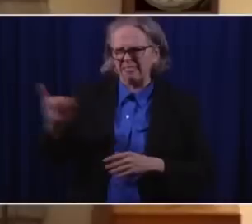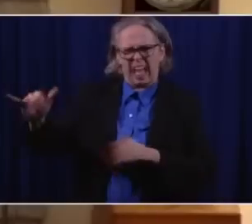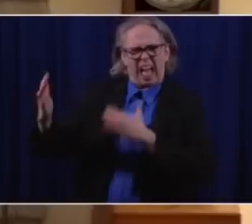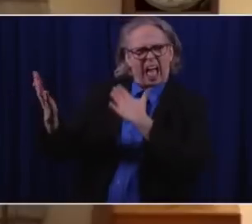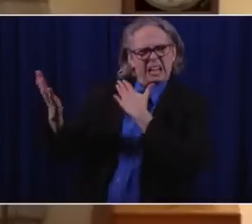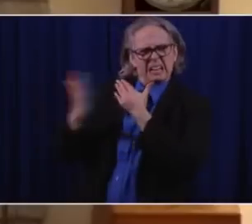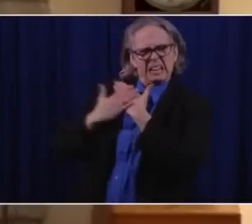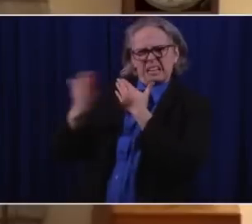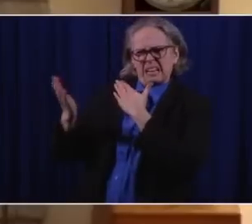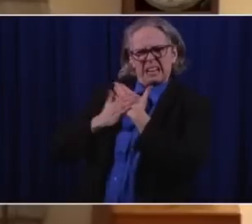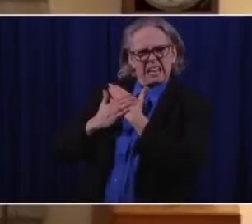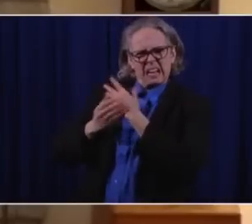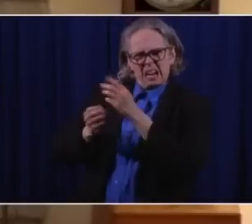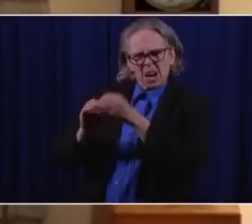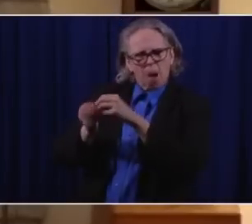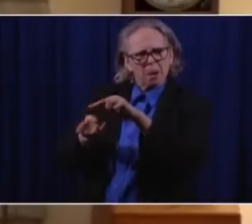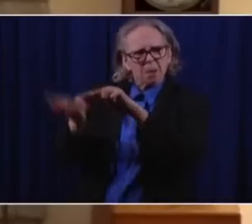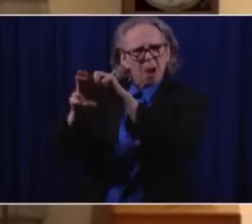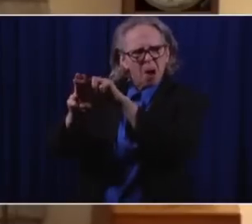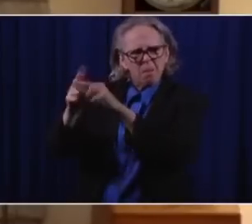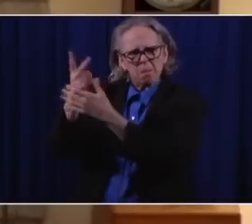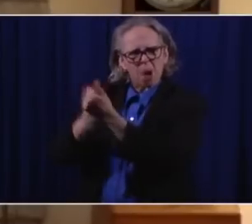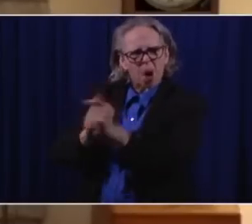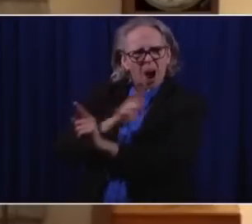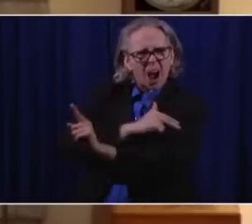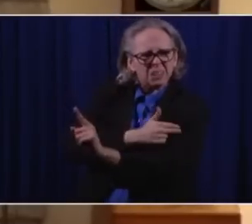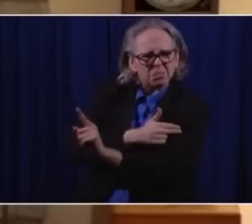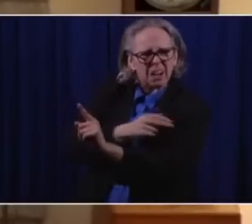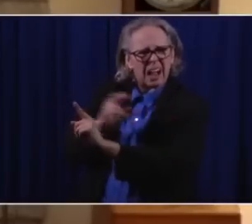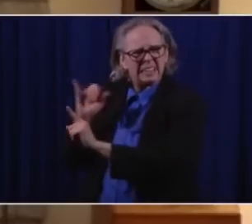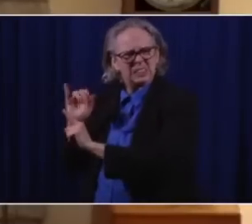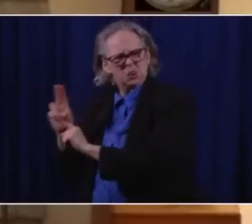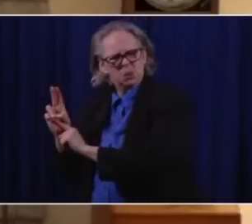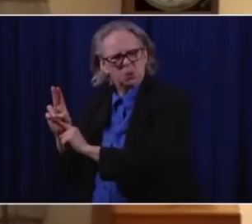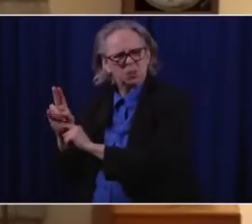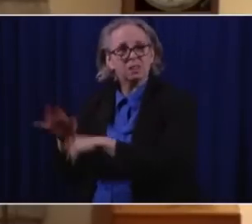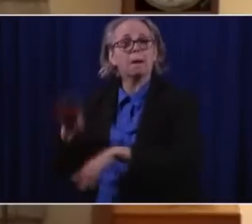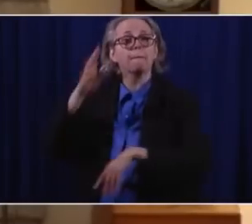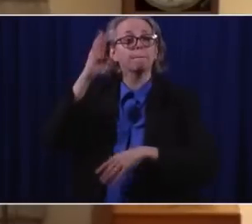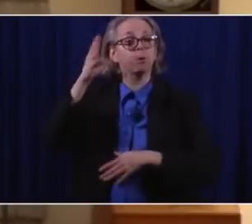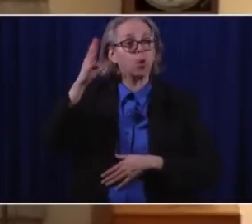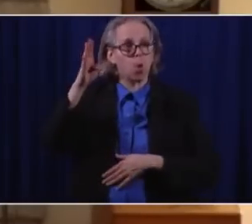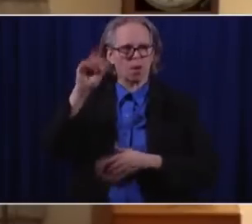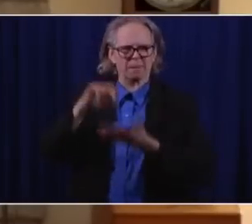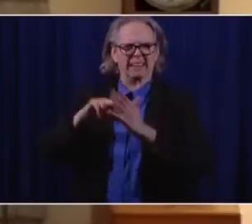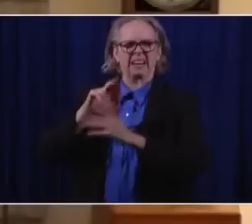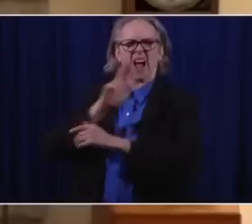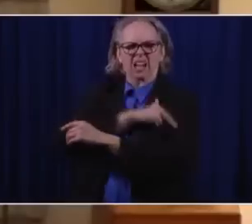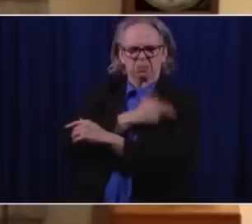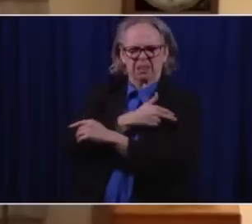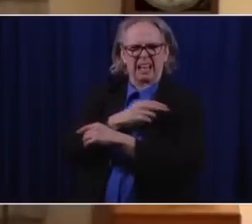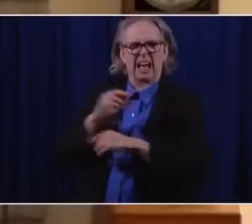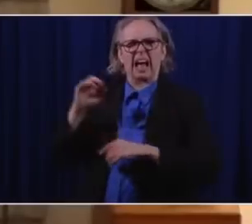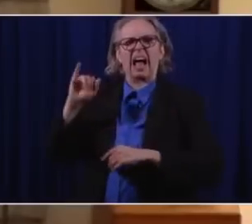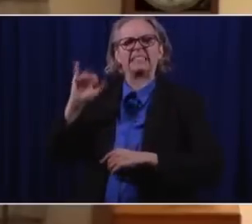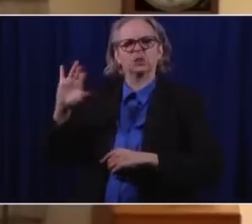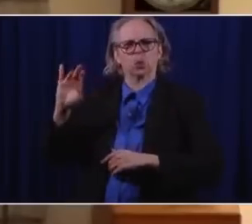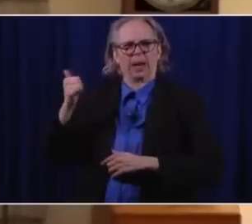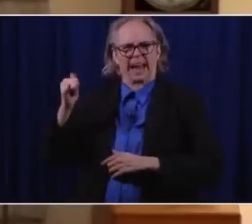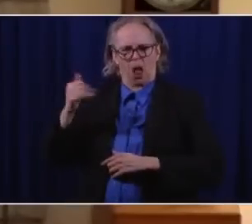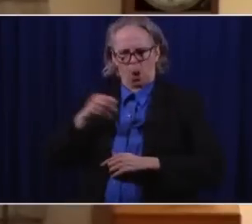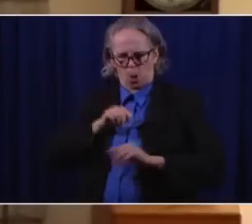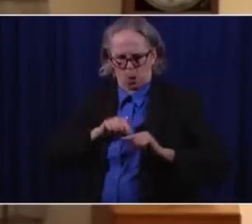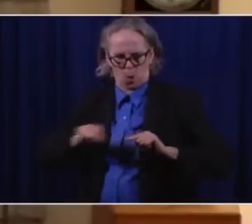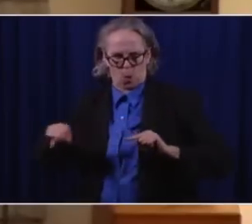is ICU, this is hospital count, not admissions, but actually the number of people who are in